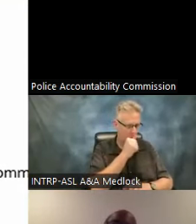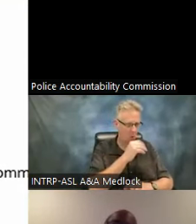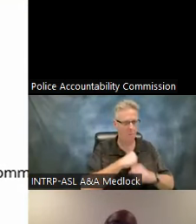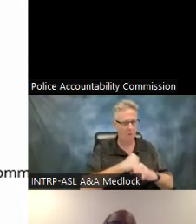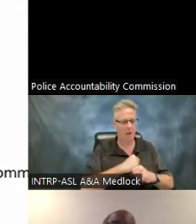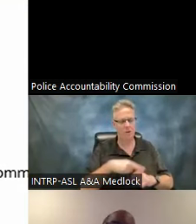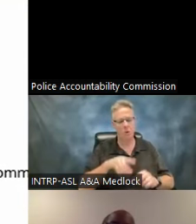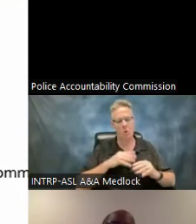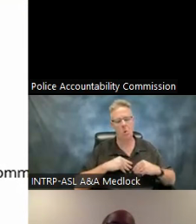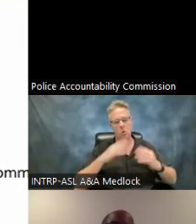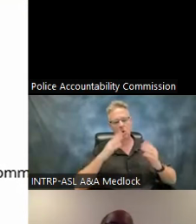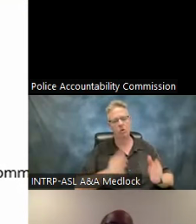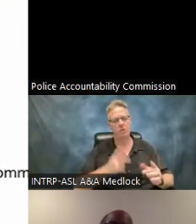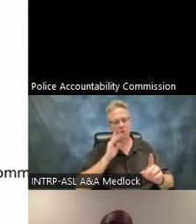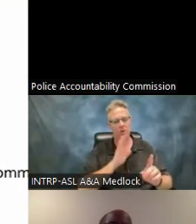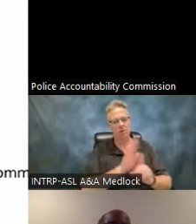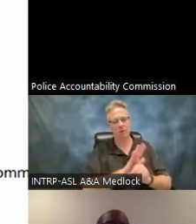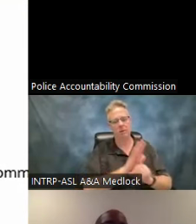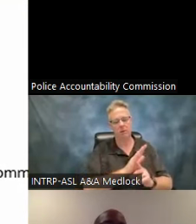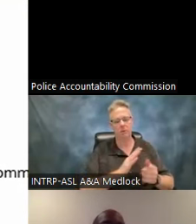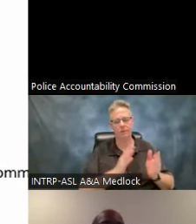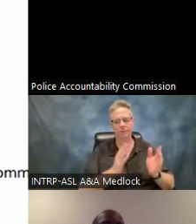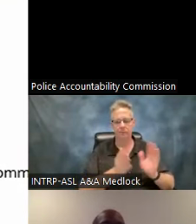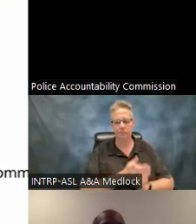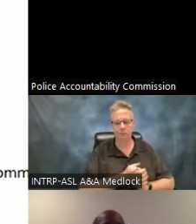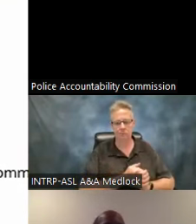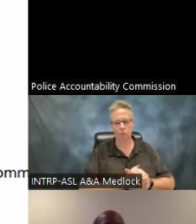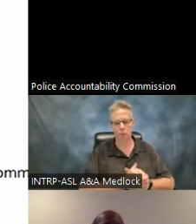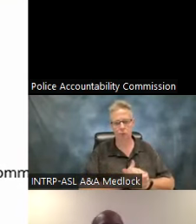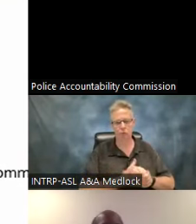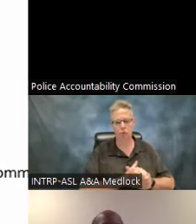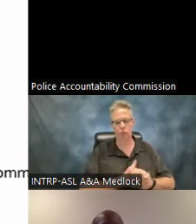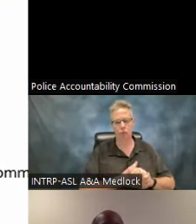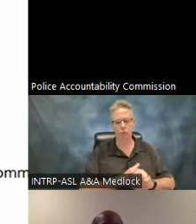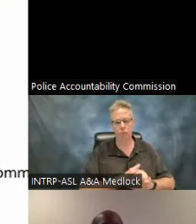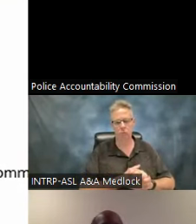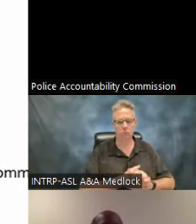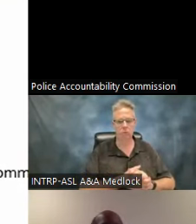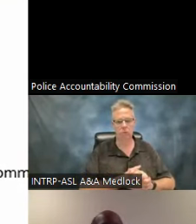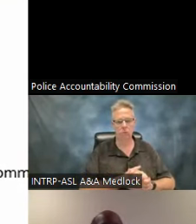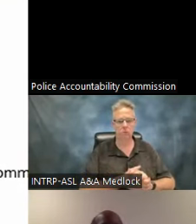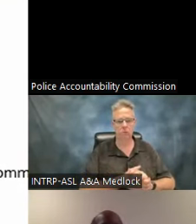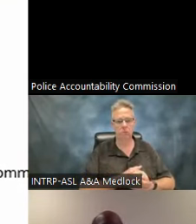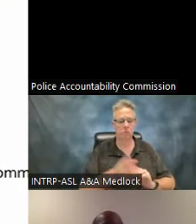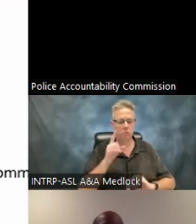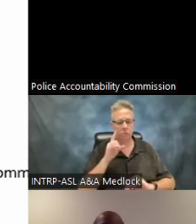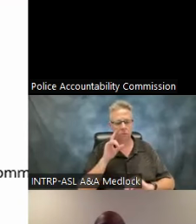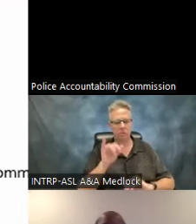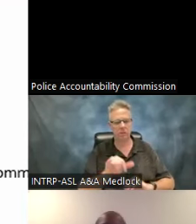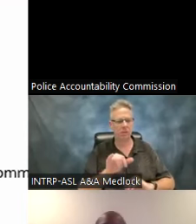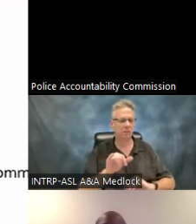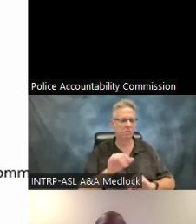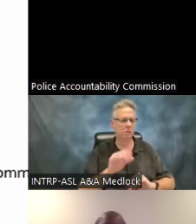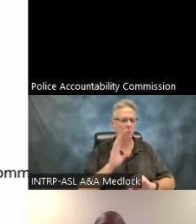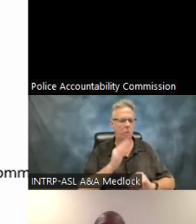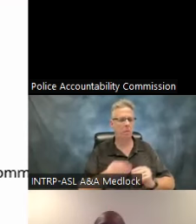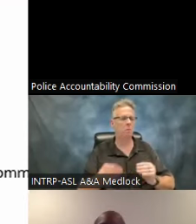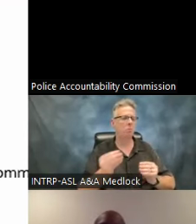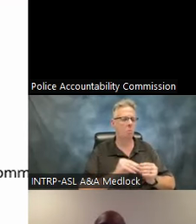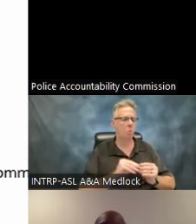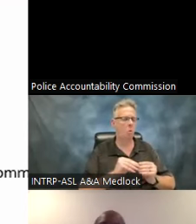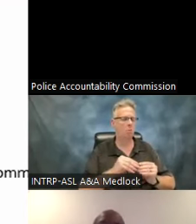owners, or for the owners. So I think that is, I guess, further to be